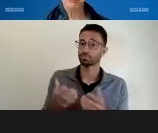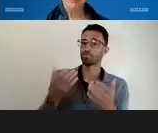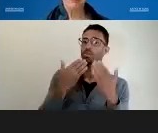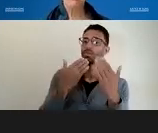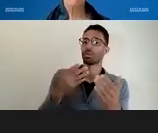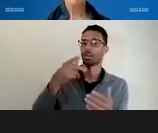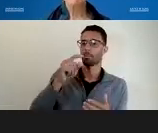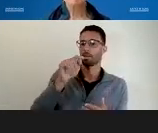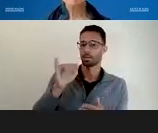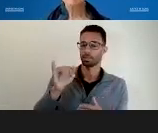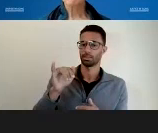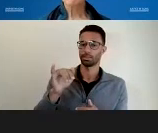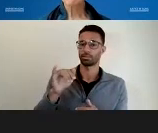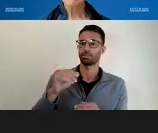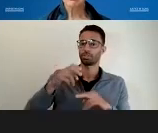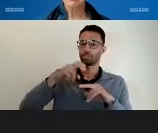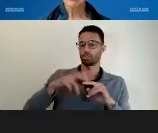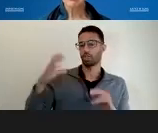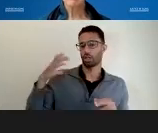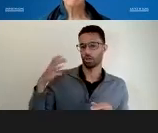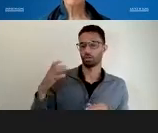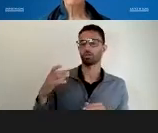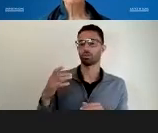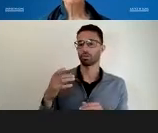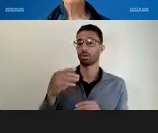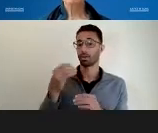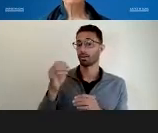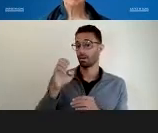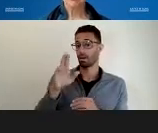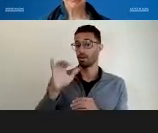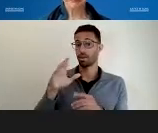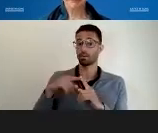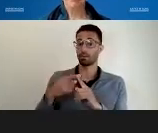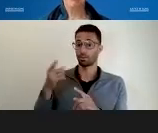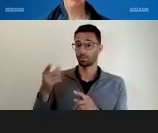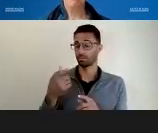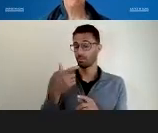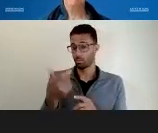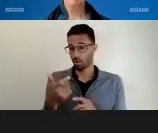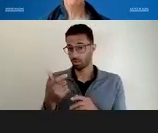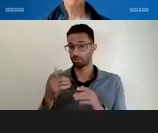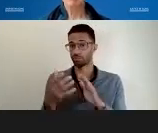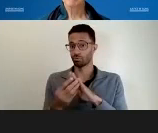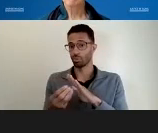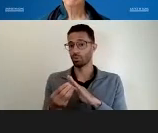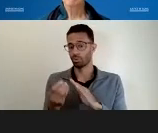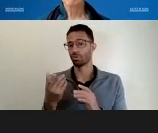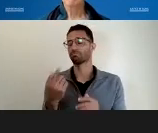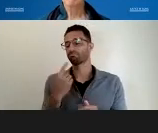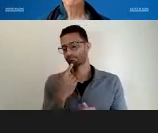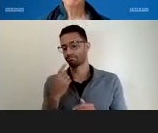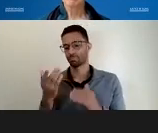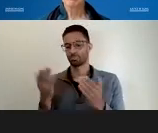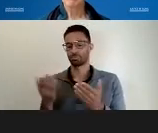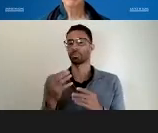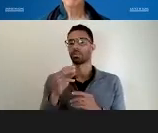chair, and let Eric know when he watches this recording that he was missed. I also want to thank Michelle and Marty for